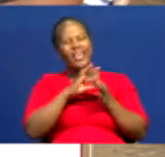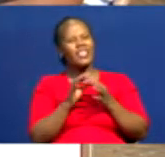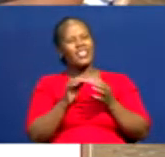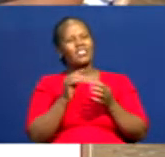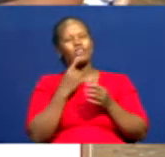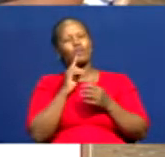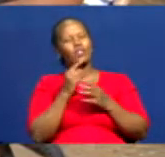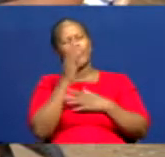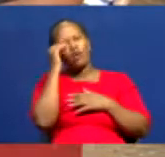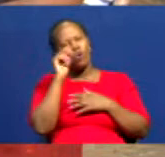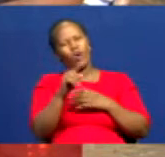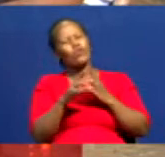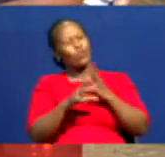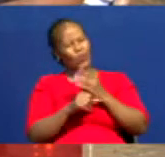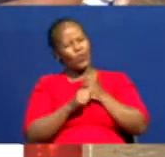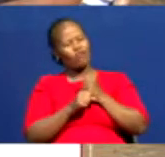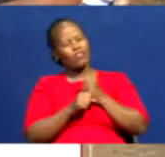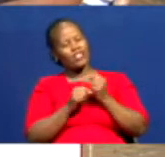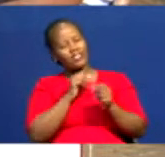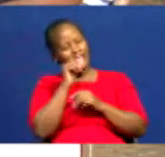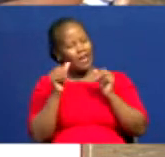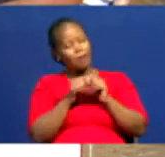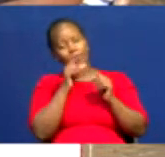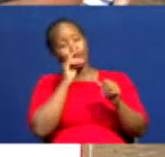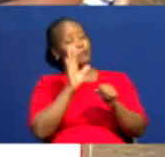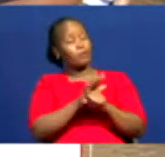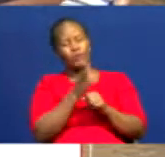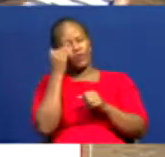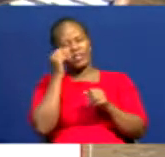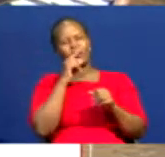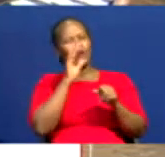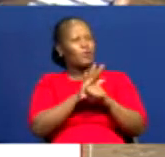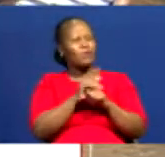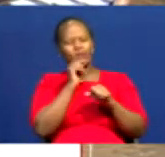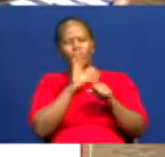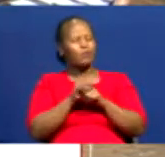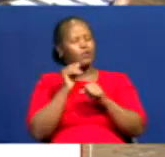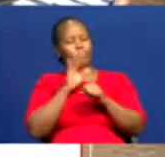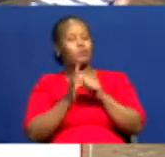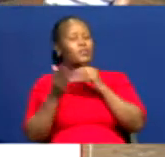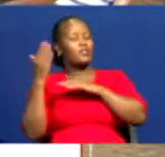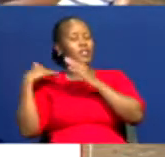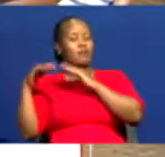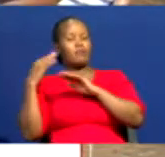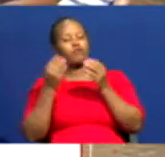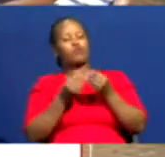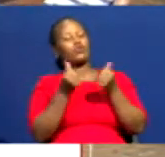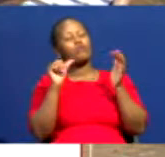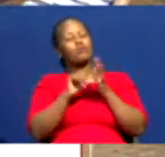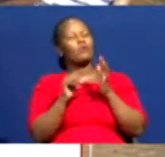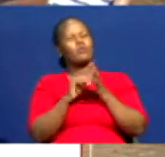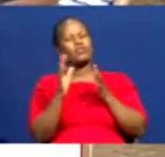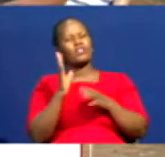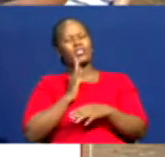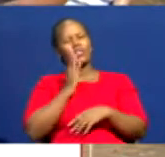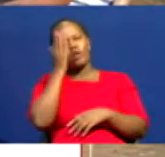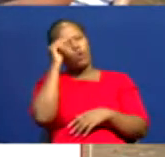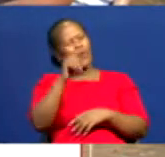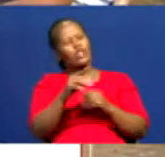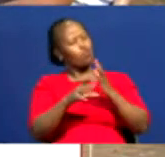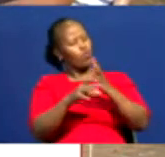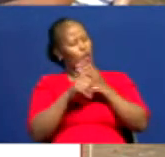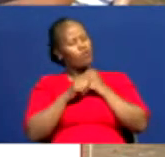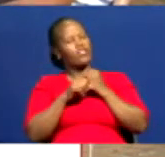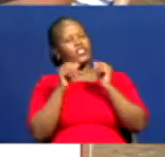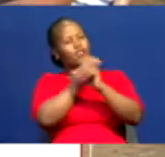you so confident about the promise made by the president? Because promises have been made before about dealing with insecurity. Why are you confident that the promise by